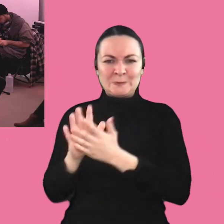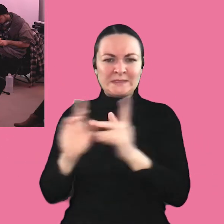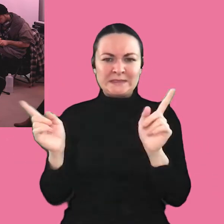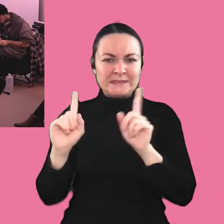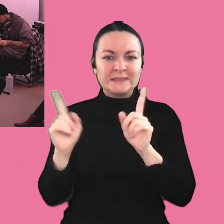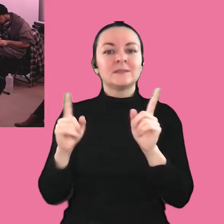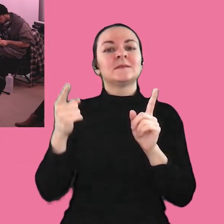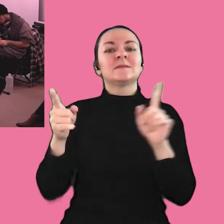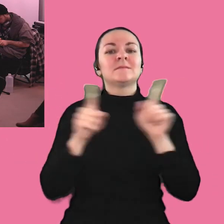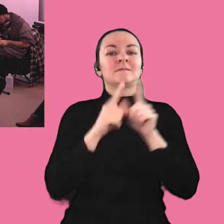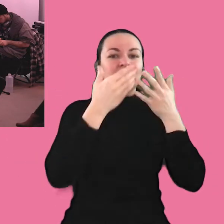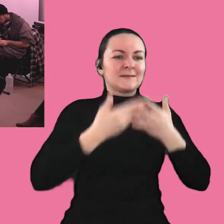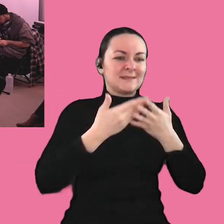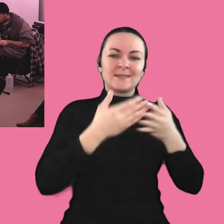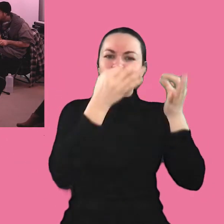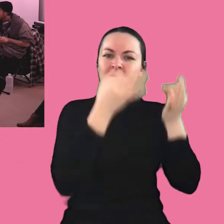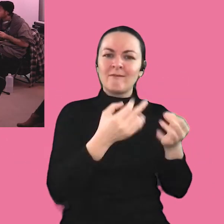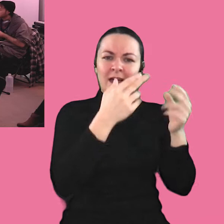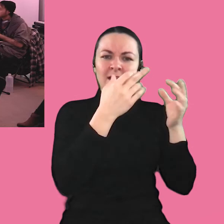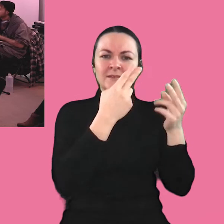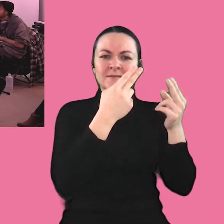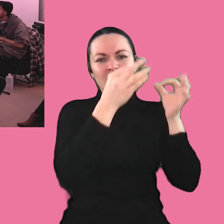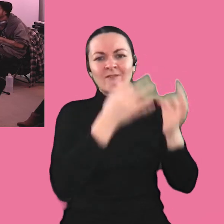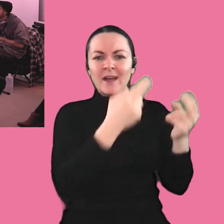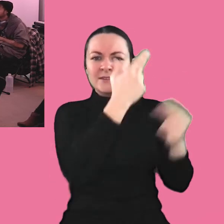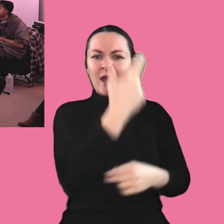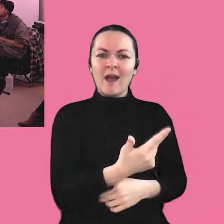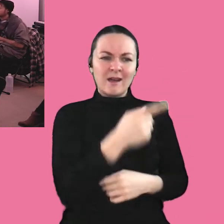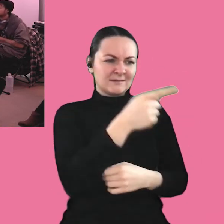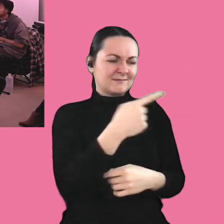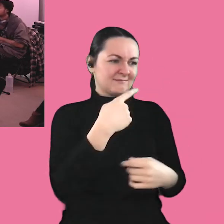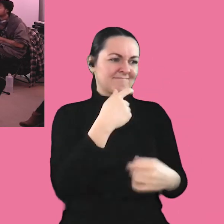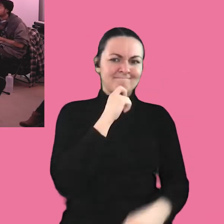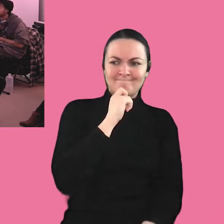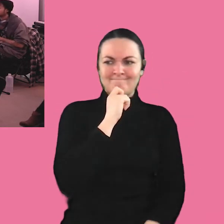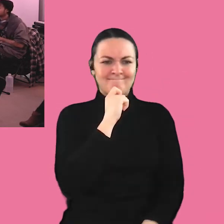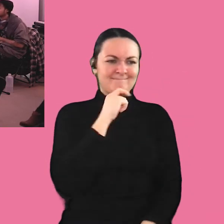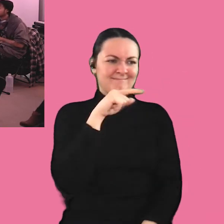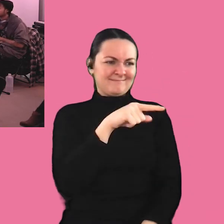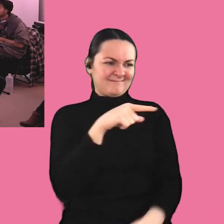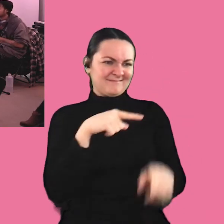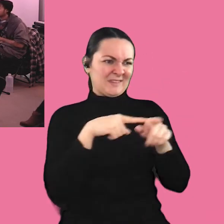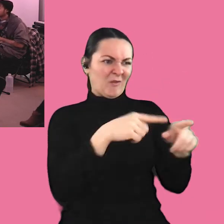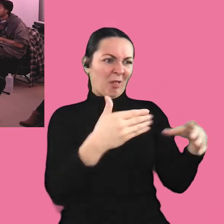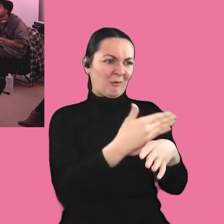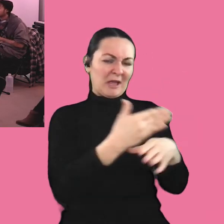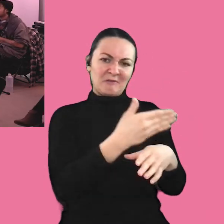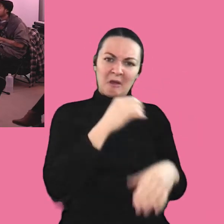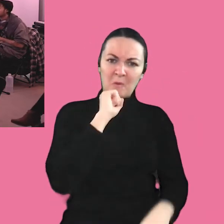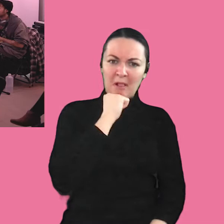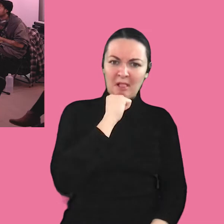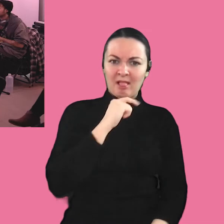about. I was studying fine art, and I was really questioning why on earth I decided to kind of head down that